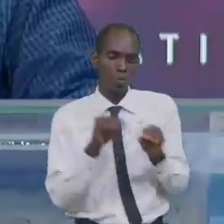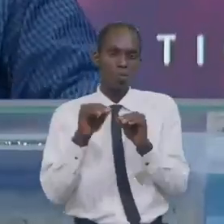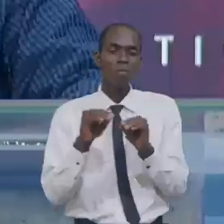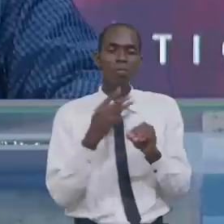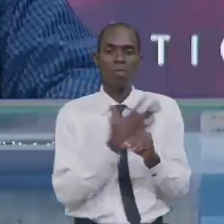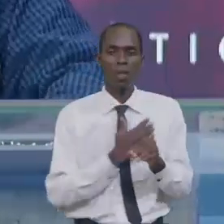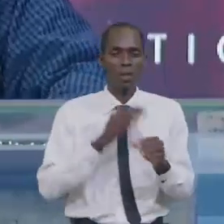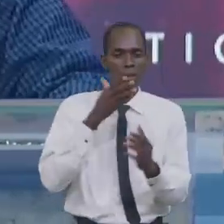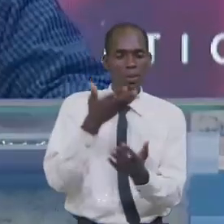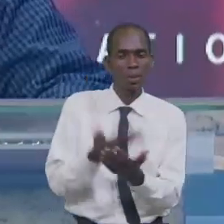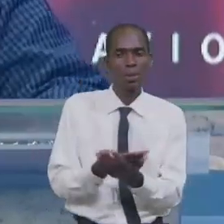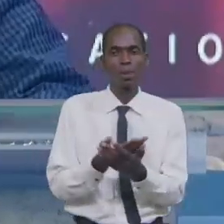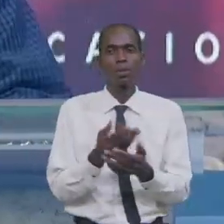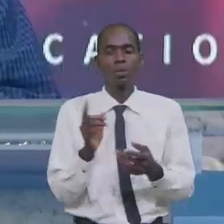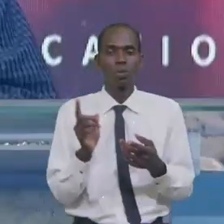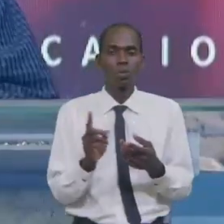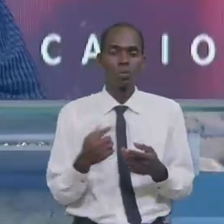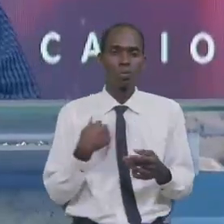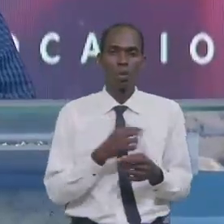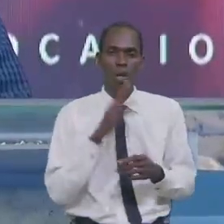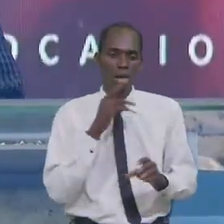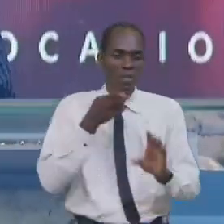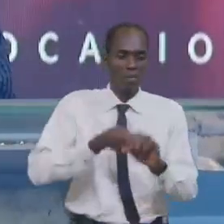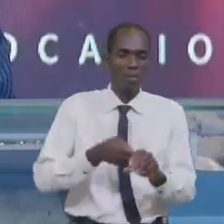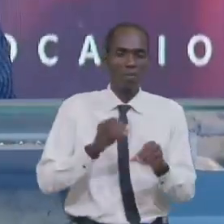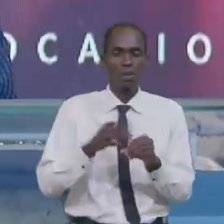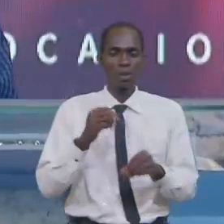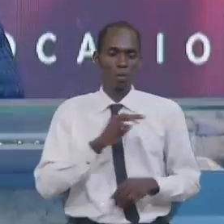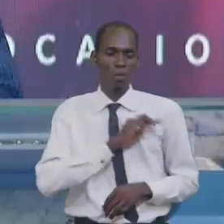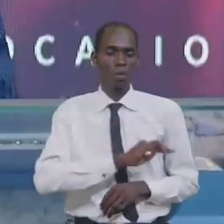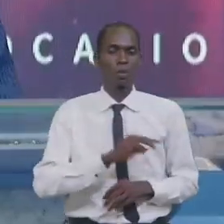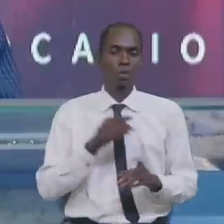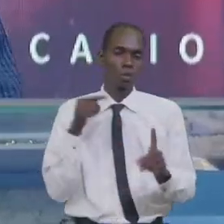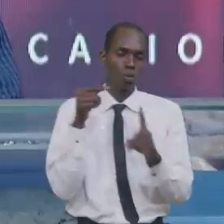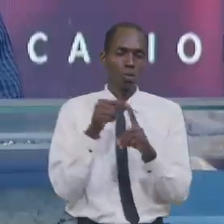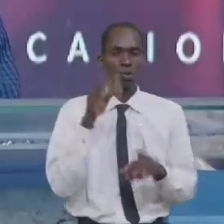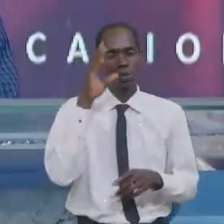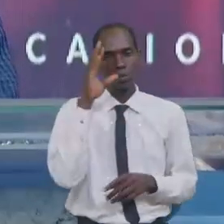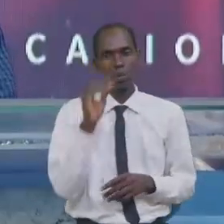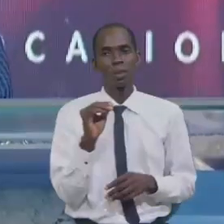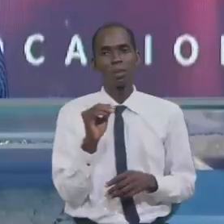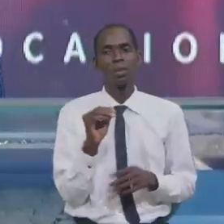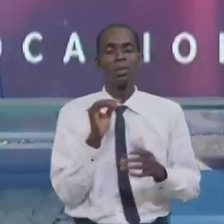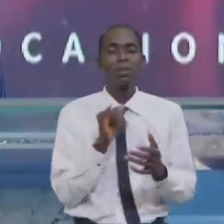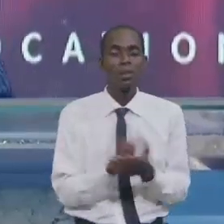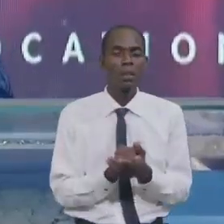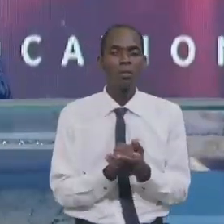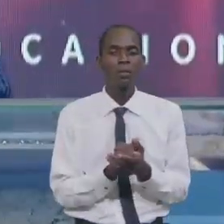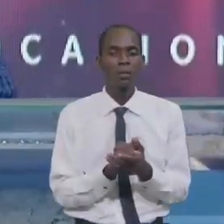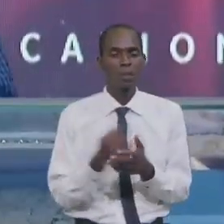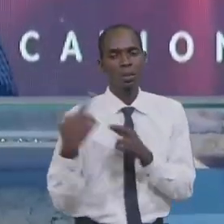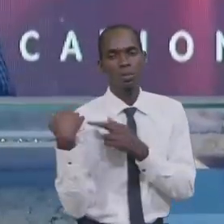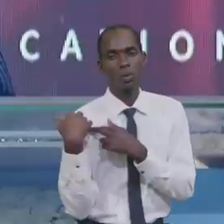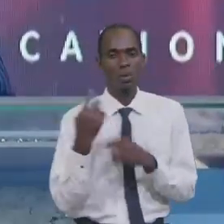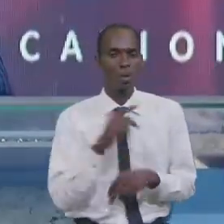get, we're involved in the mission towards men. That responsibility the